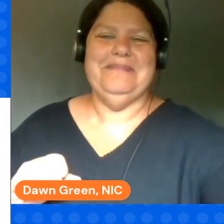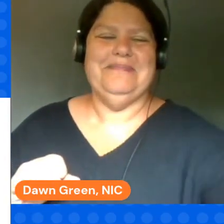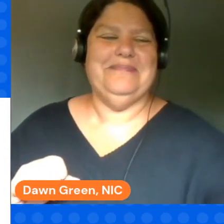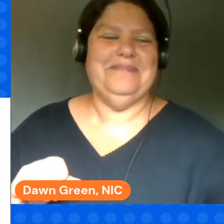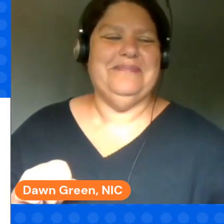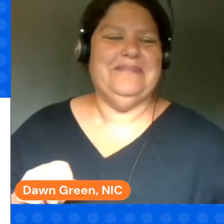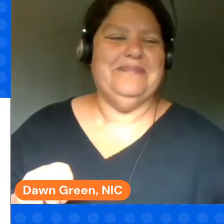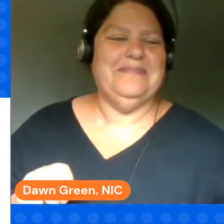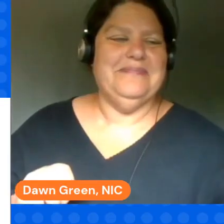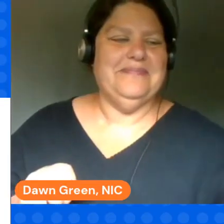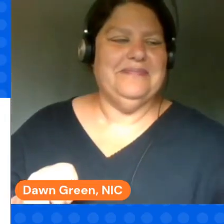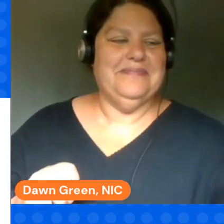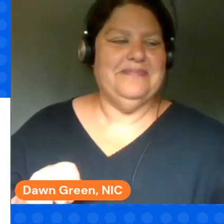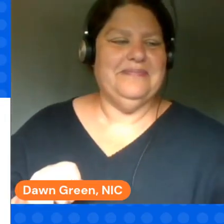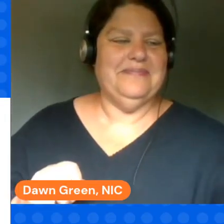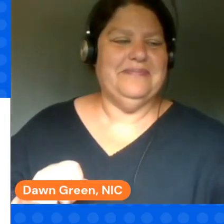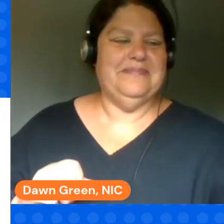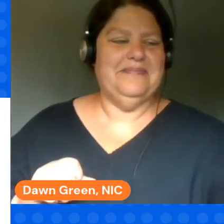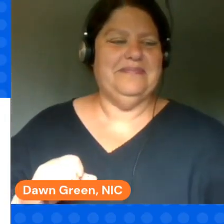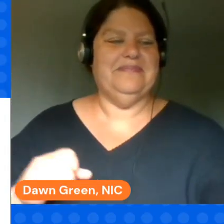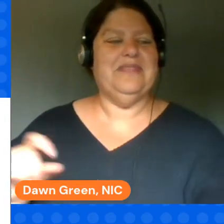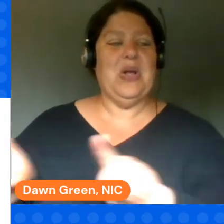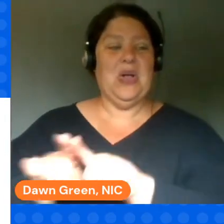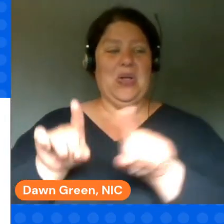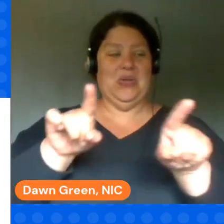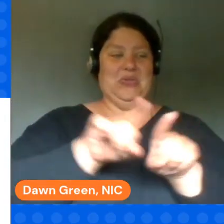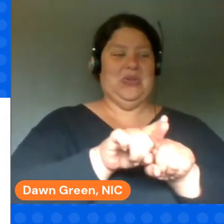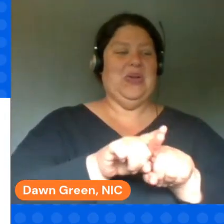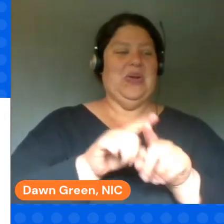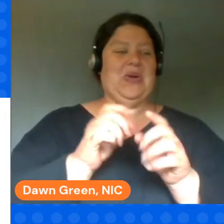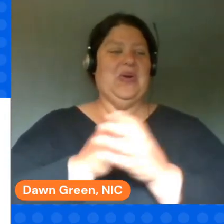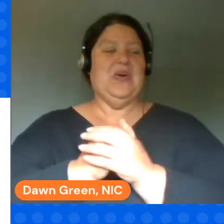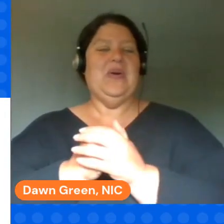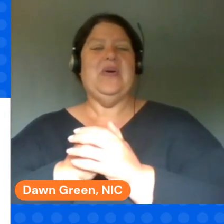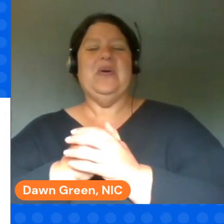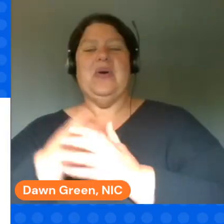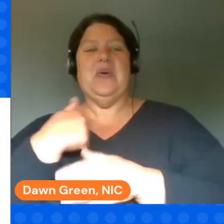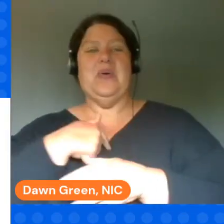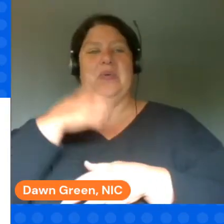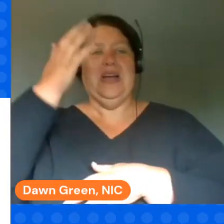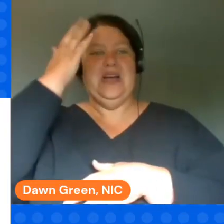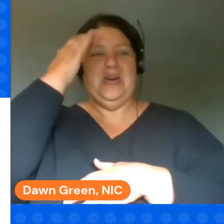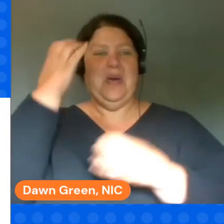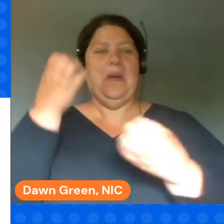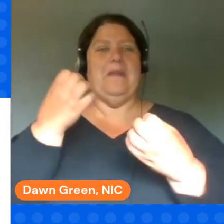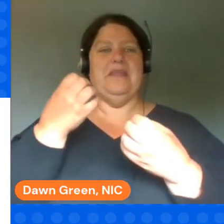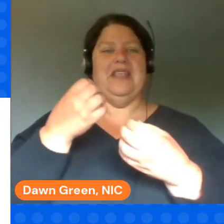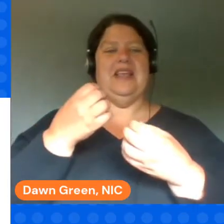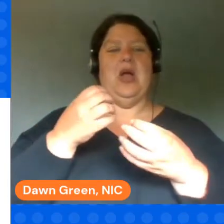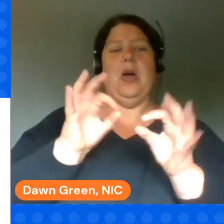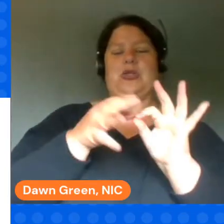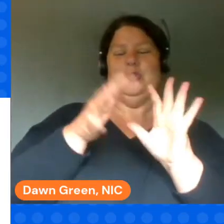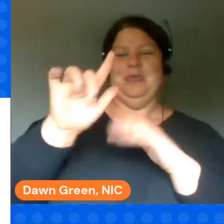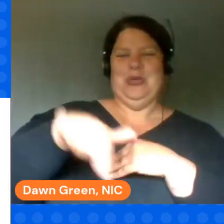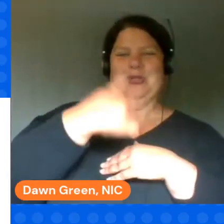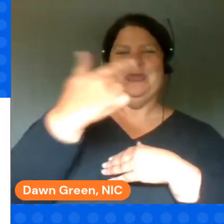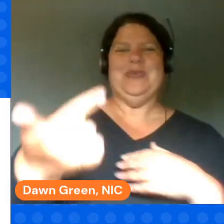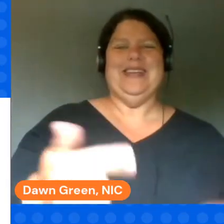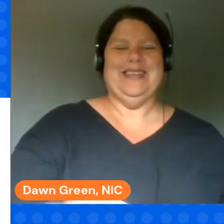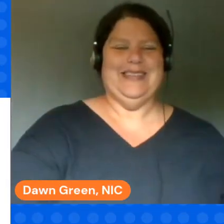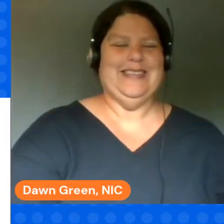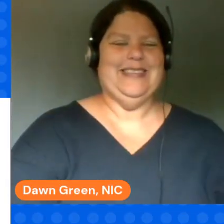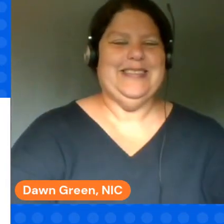In addition to Padlet and other sharing platforms, we know a lot of folks are using different learning platforms. Google